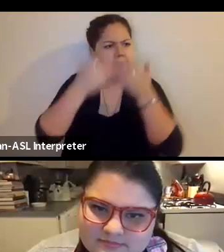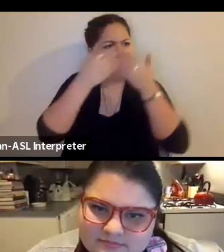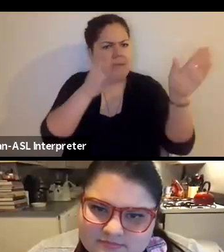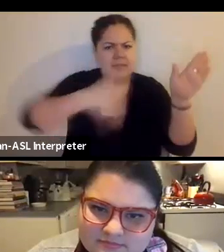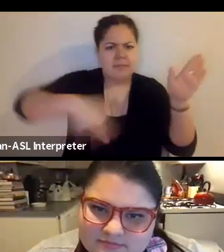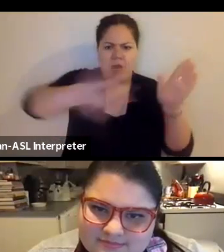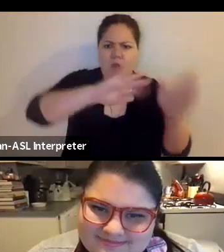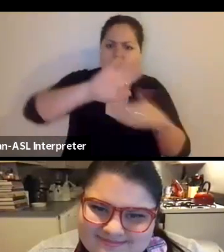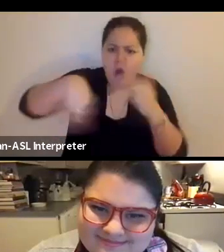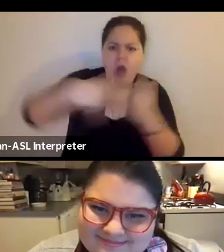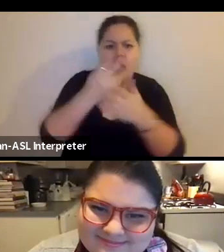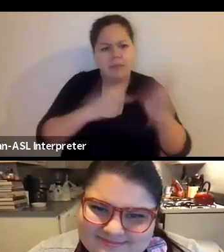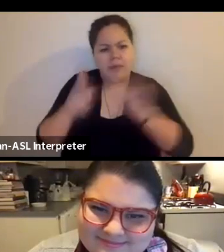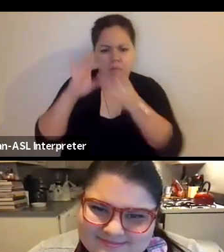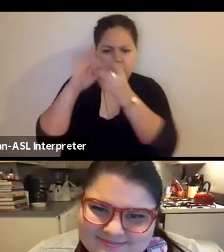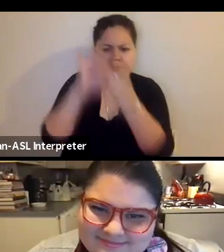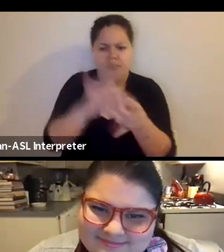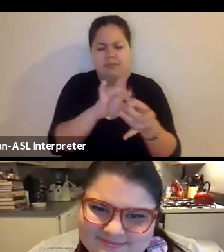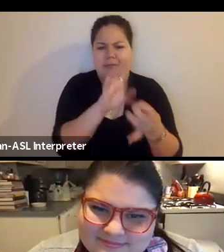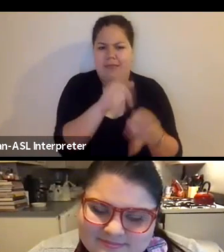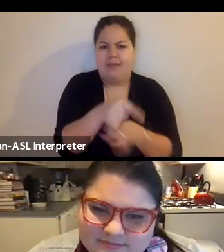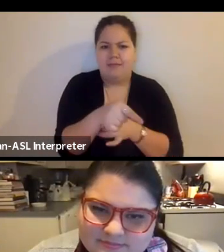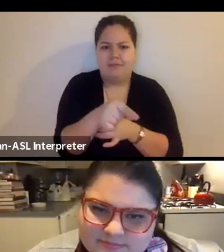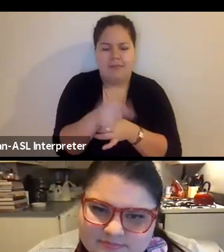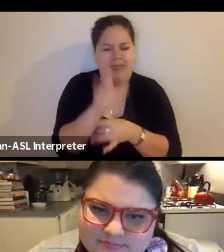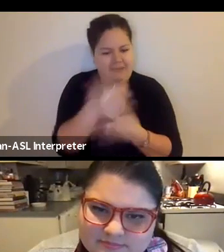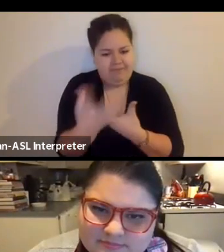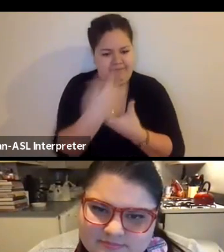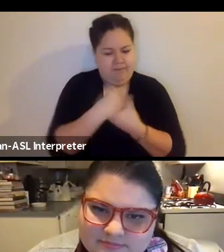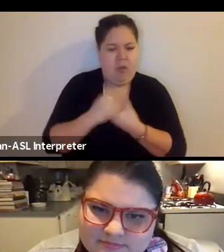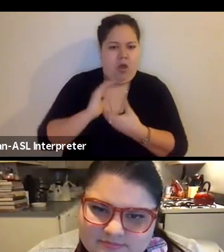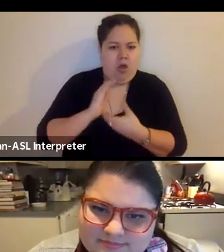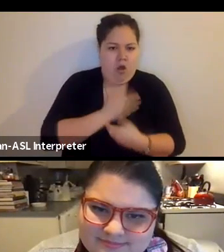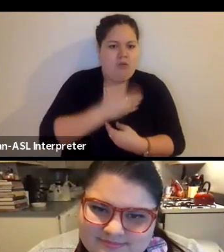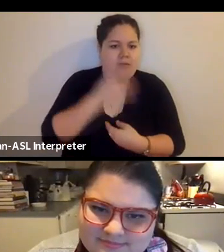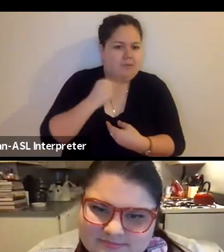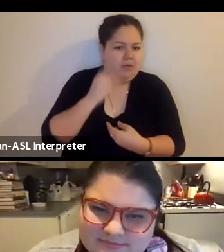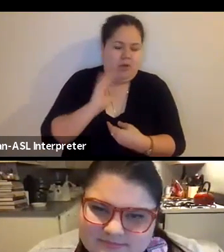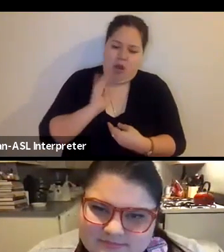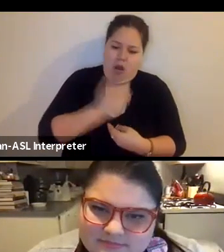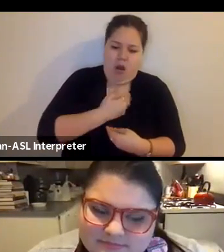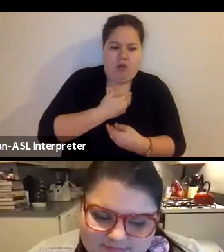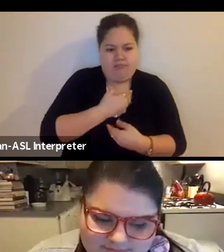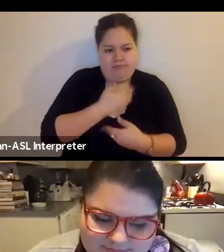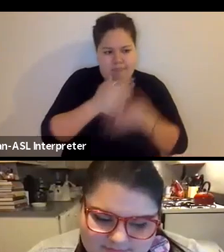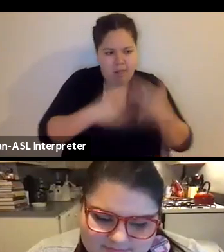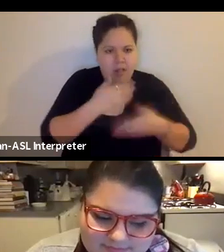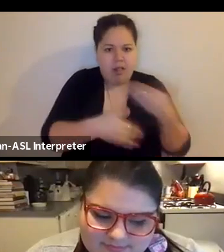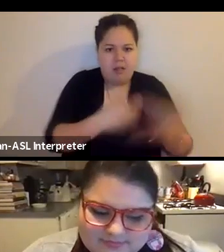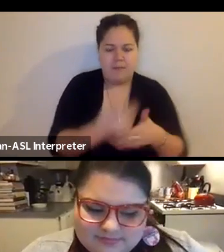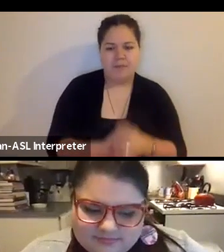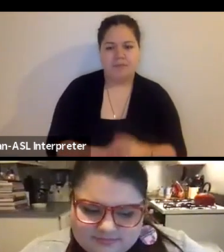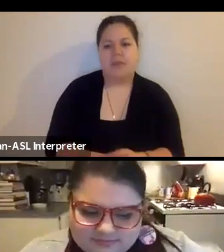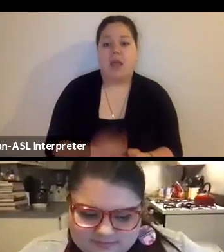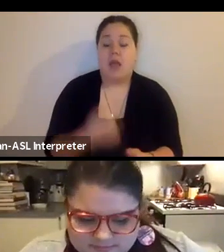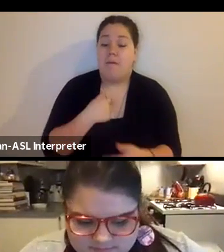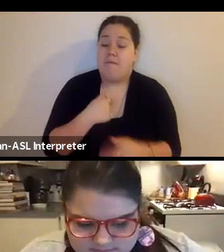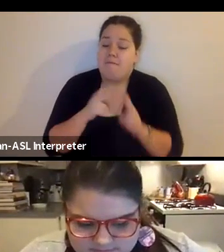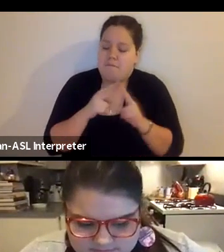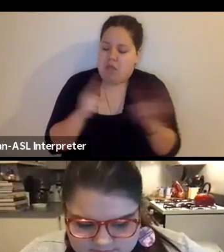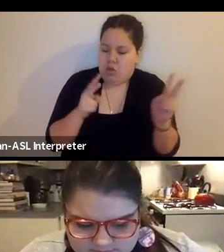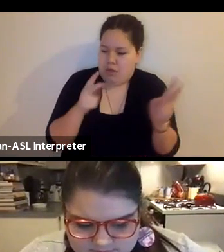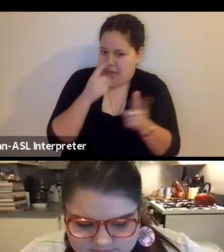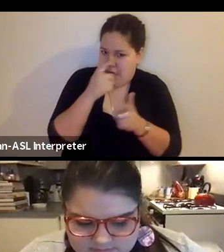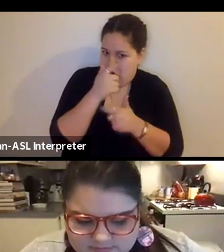all affiliated with, connected to, that are a part of our story and our narrative. I'm deeply interested. I'm always a